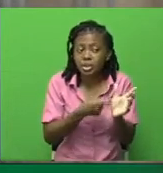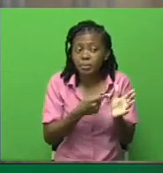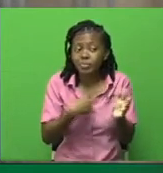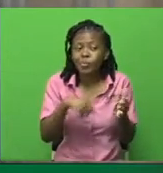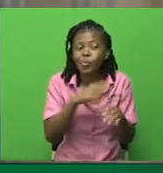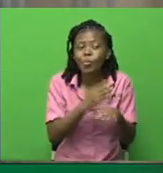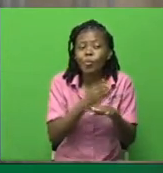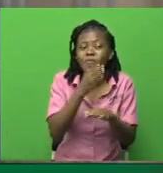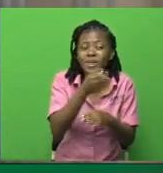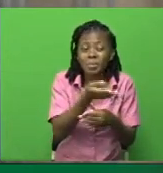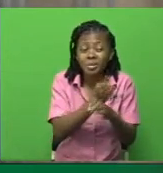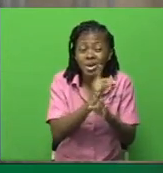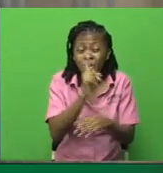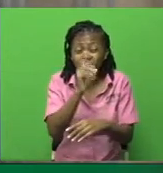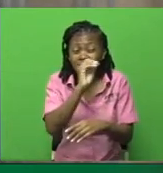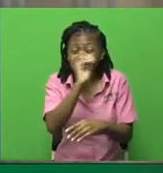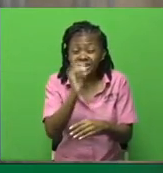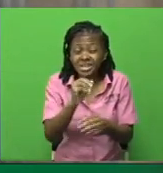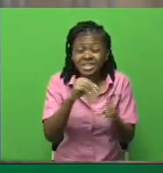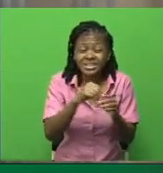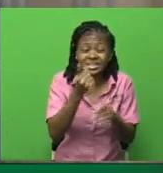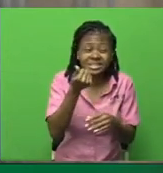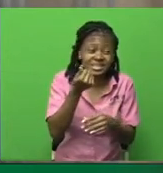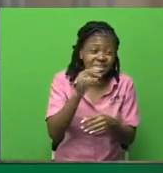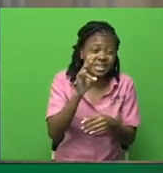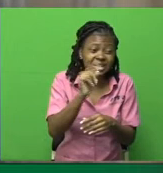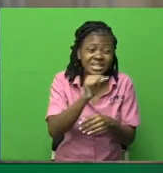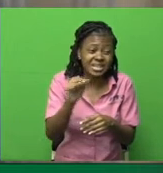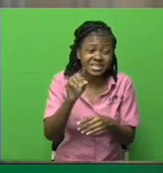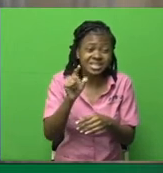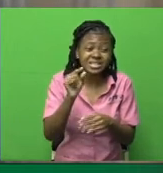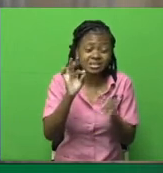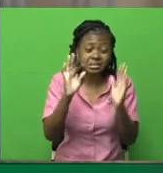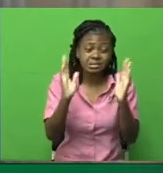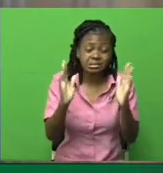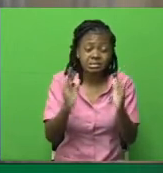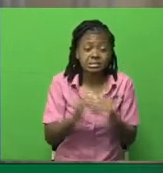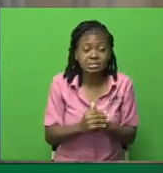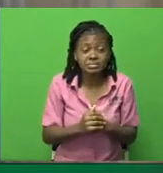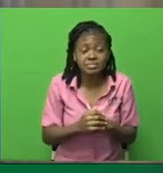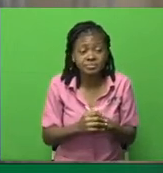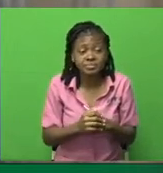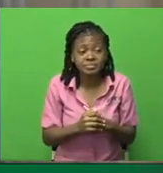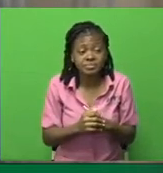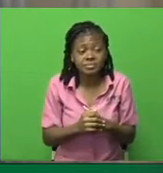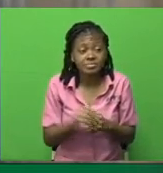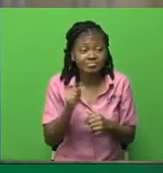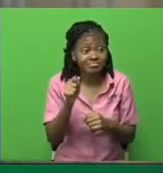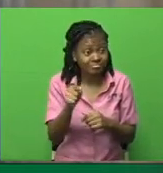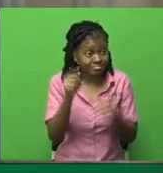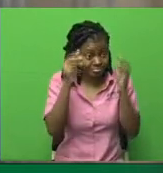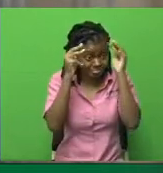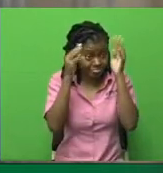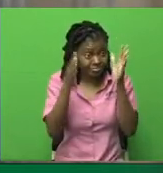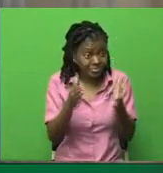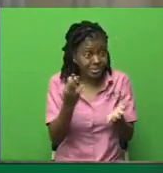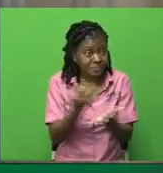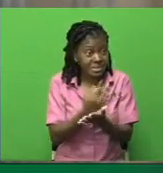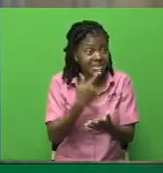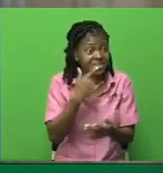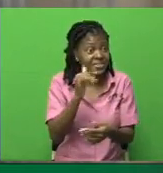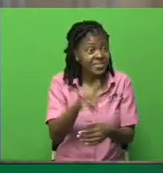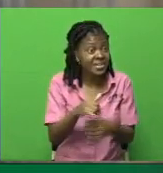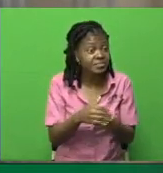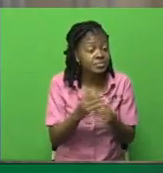in the 2016-2018 period This is a minister a great spotlight sometimes